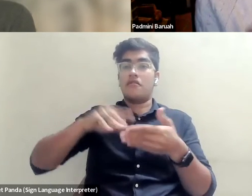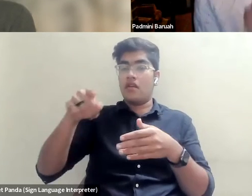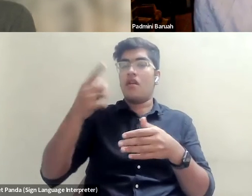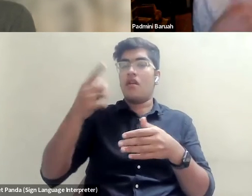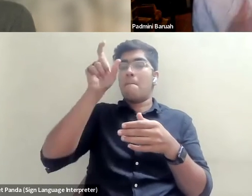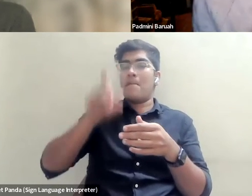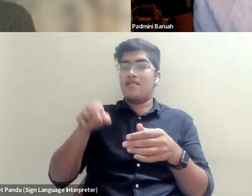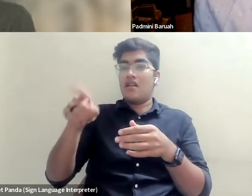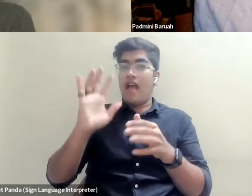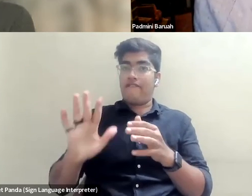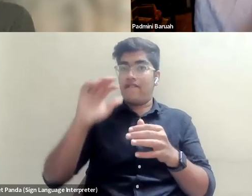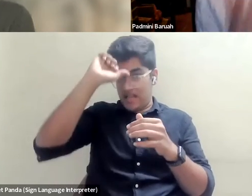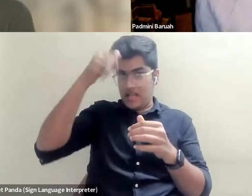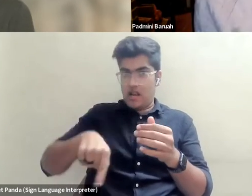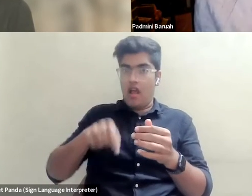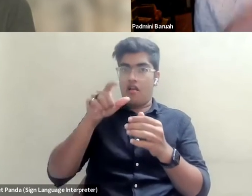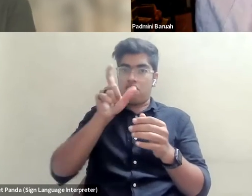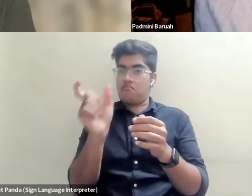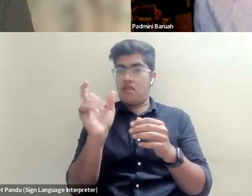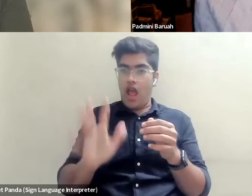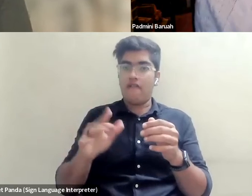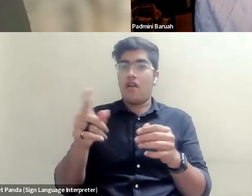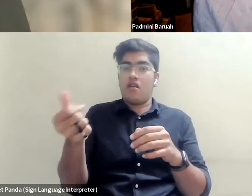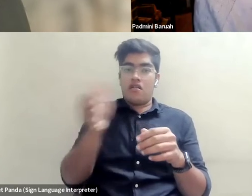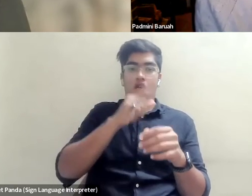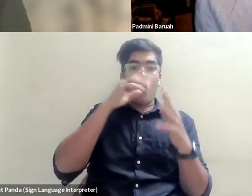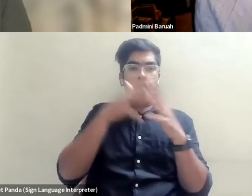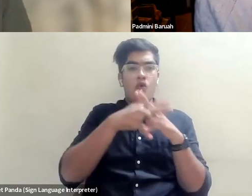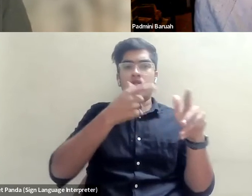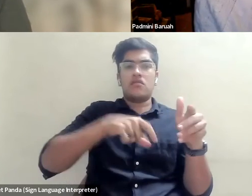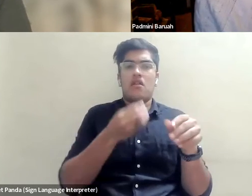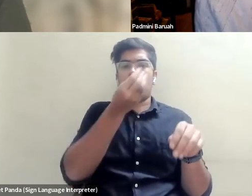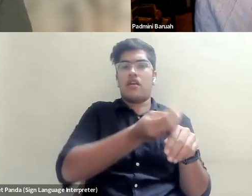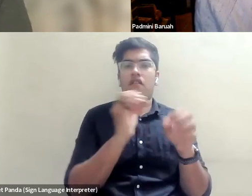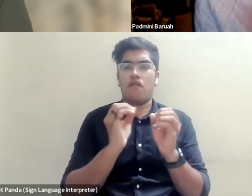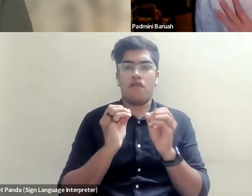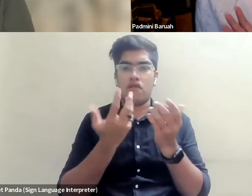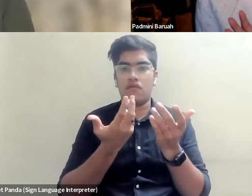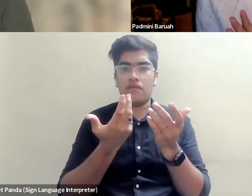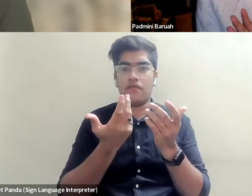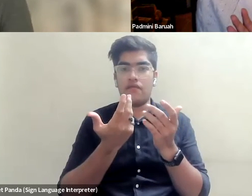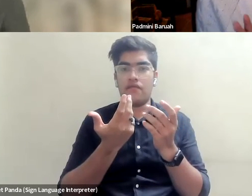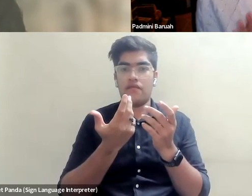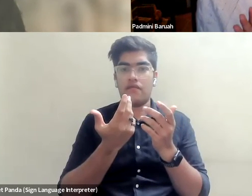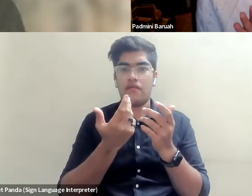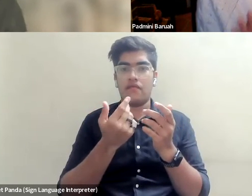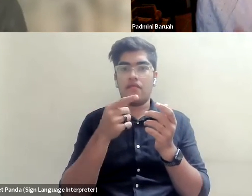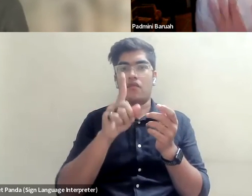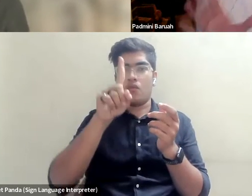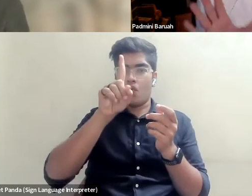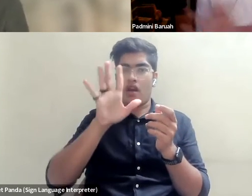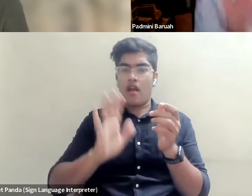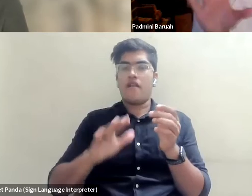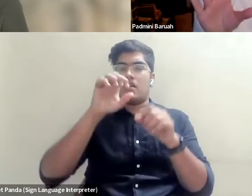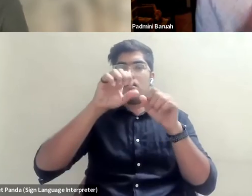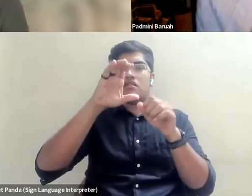So a lot of times women have to go out of their way to get extra documents. Like one document that comes to mind is the Gaon Bura certificate, which is